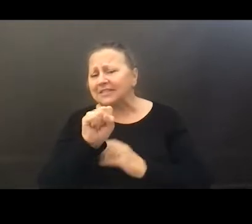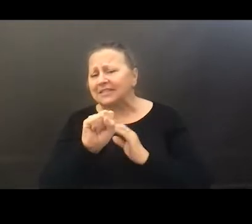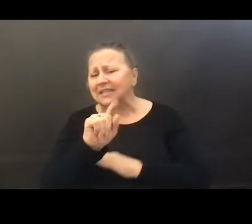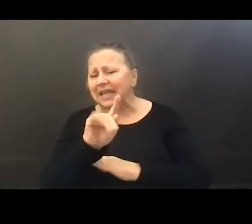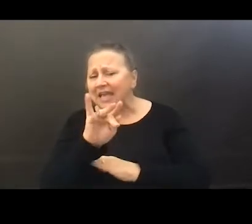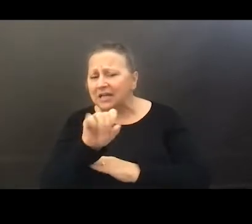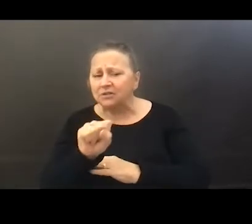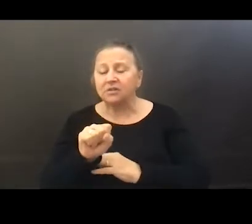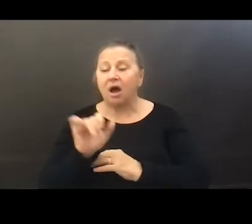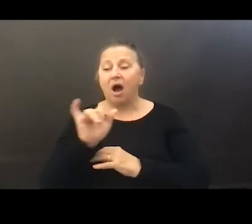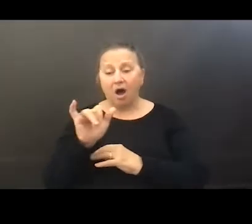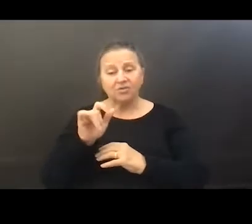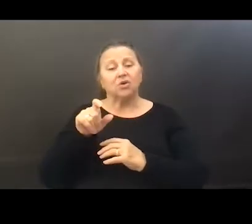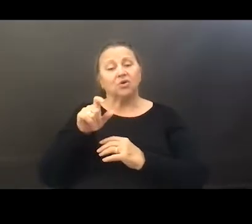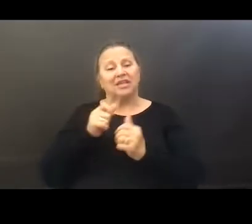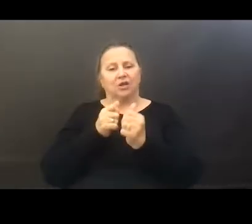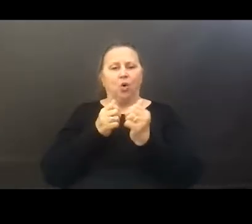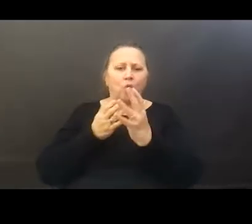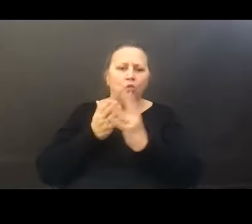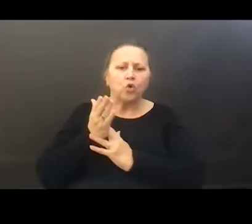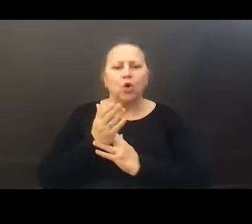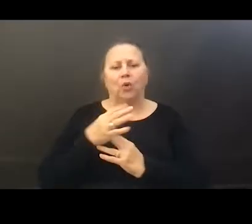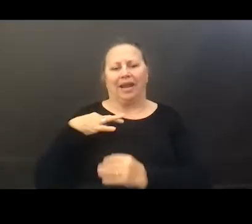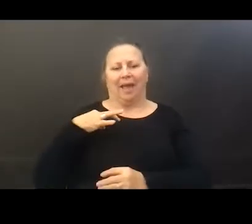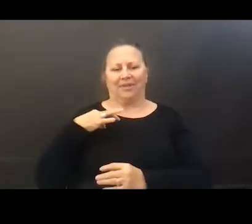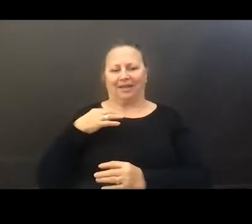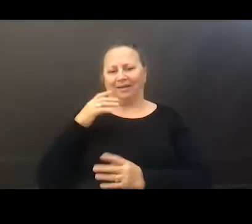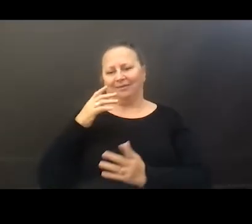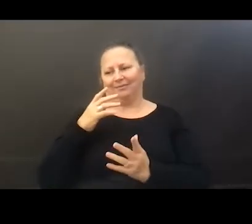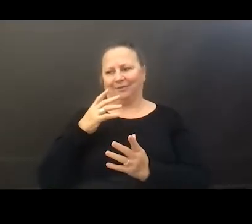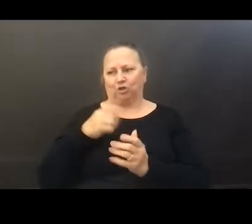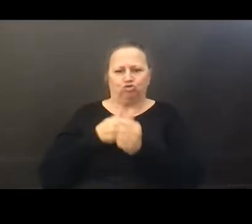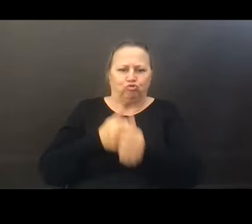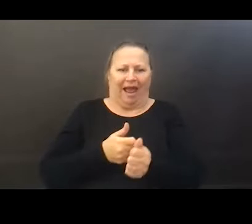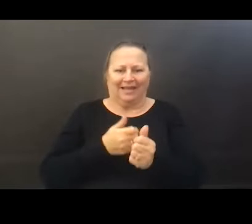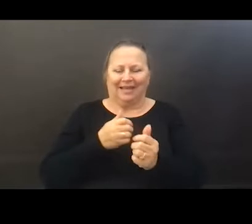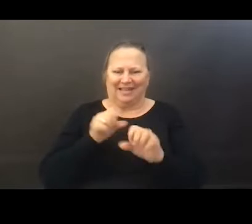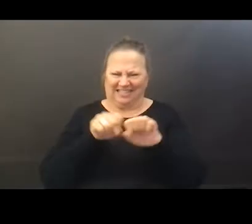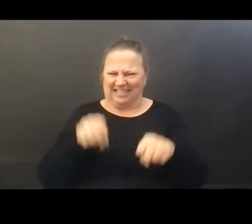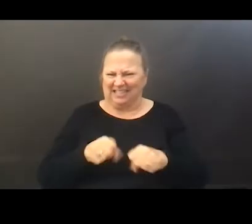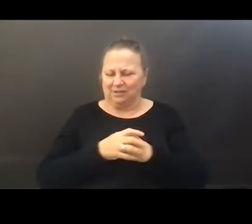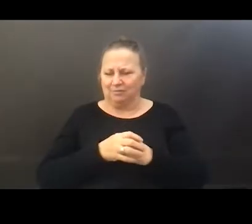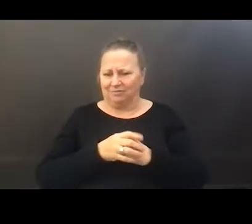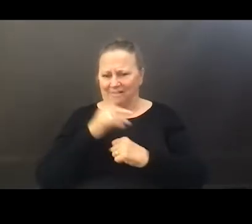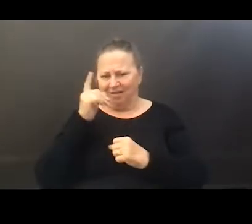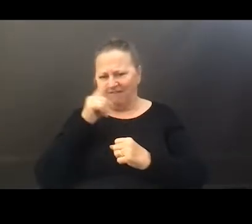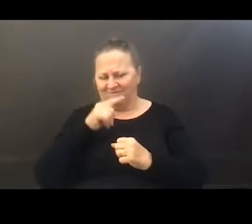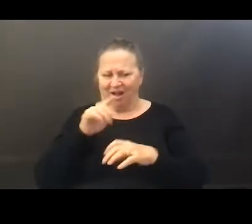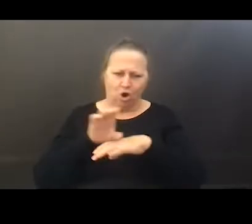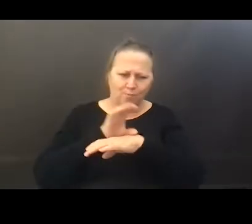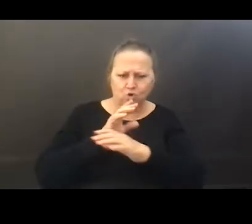pass an applicant tracking system, that artificial intelligence that scans your application, your